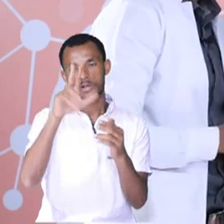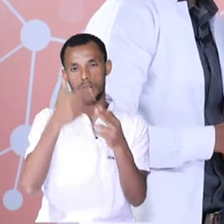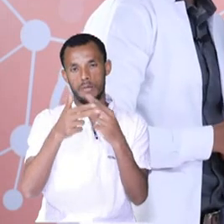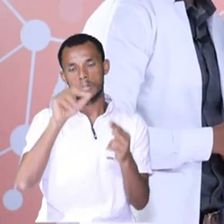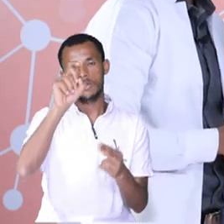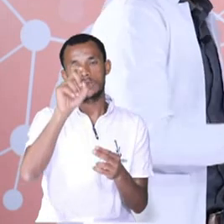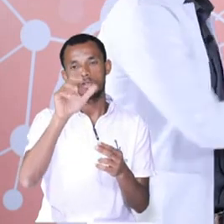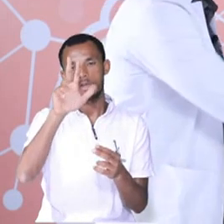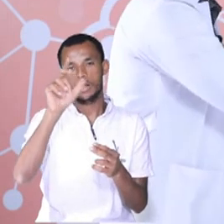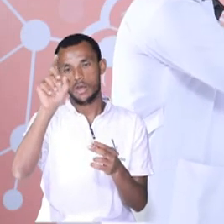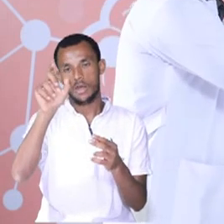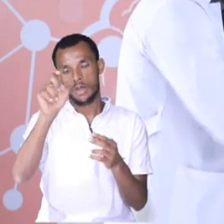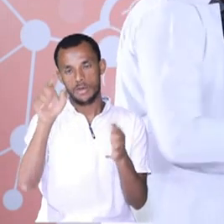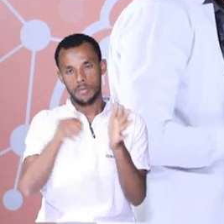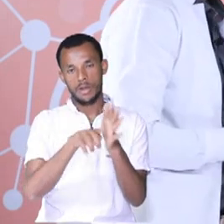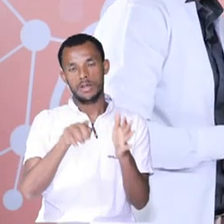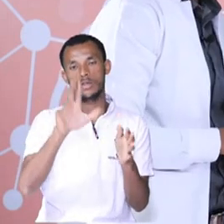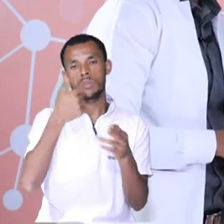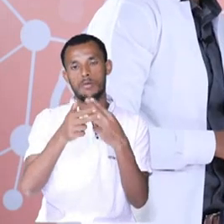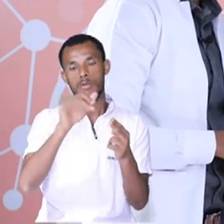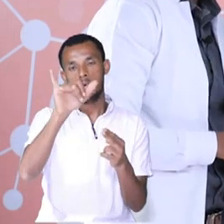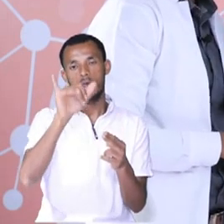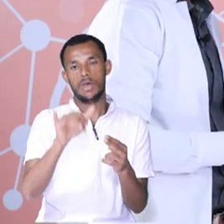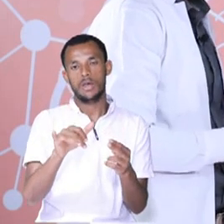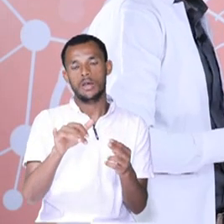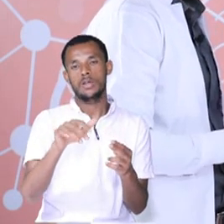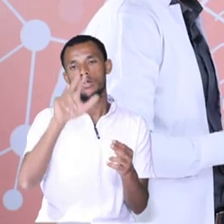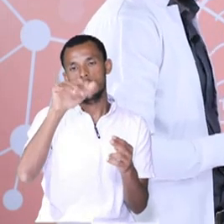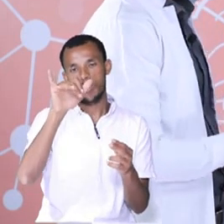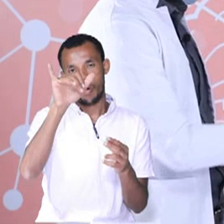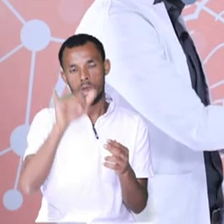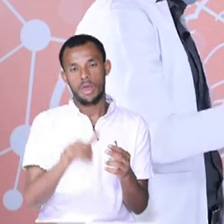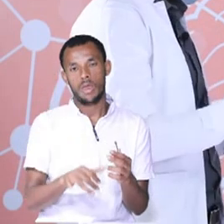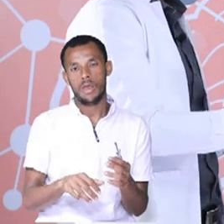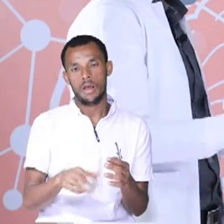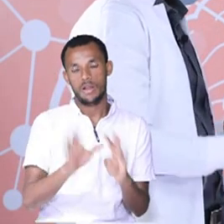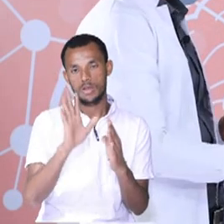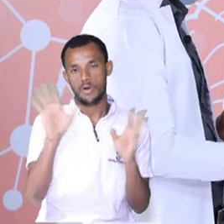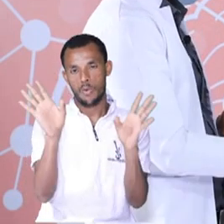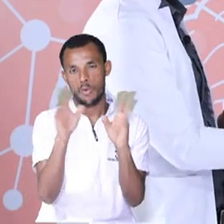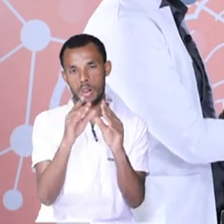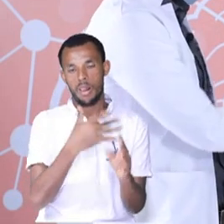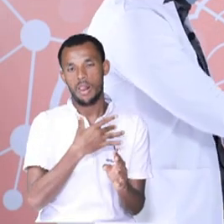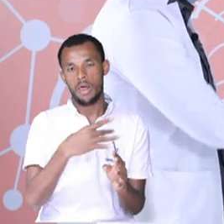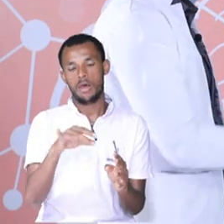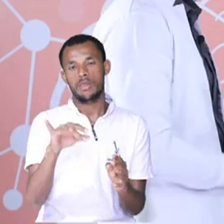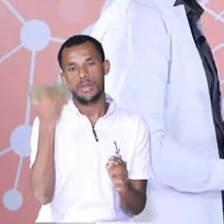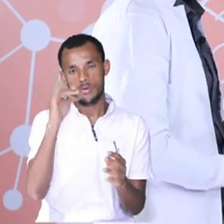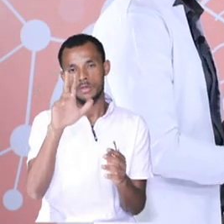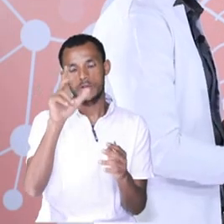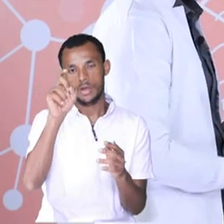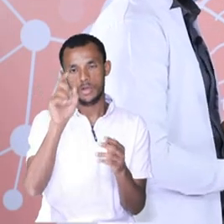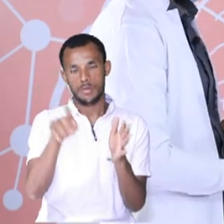x, 3x minus 3 times y, 3y. Now, let's collect the like terms. 3x